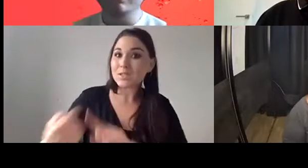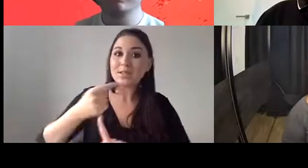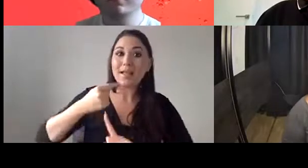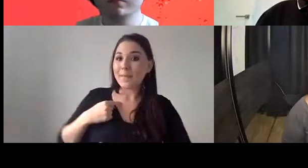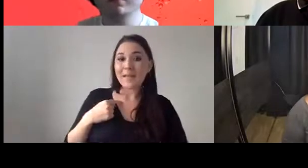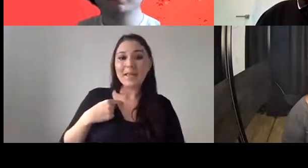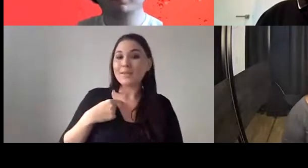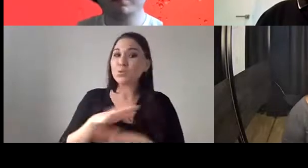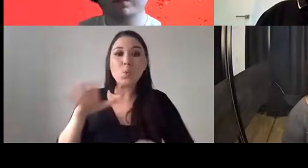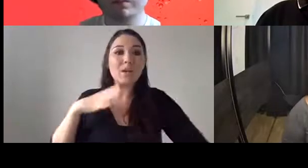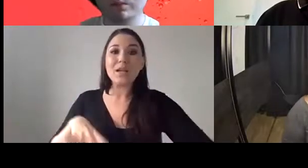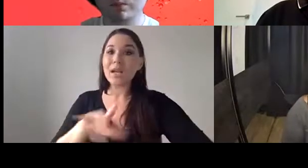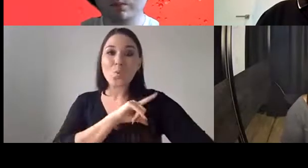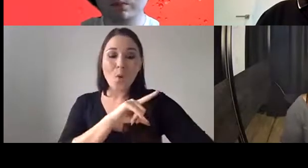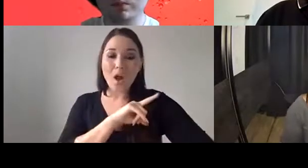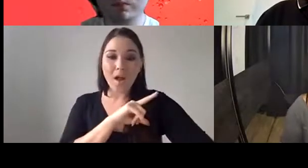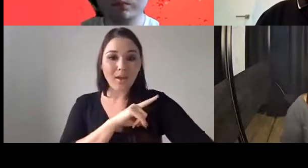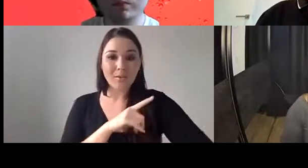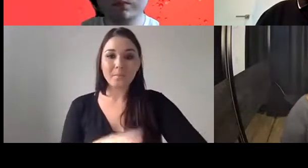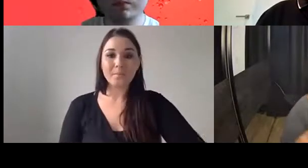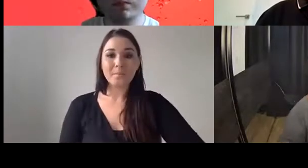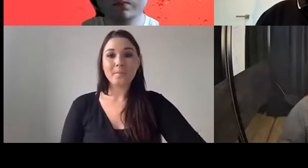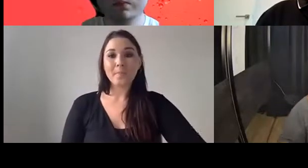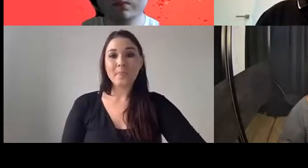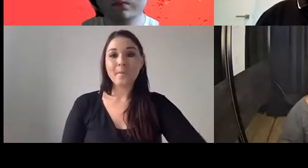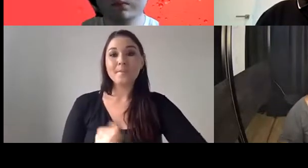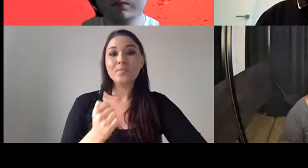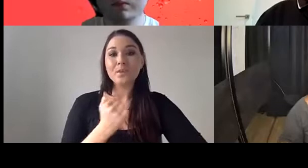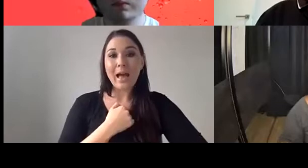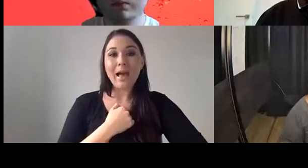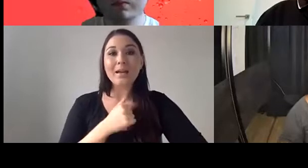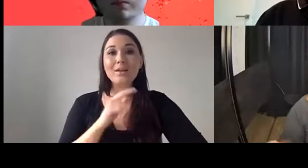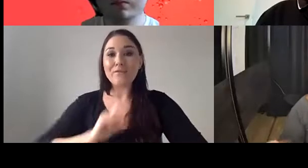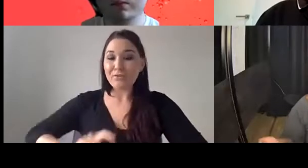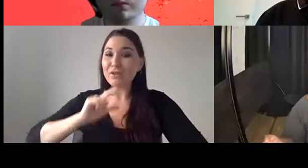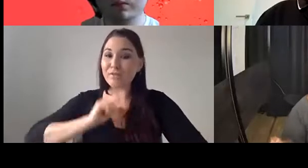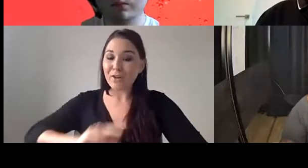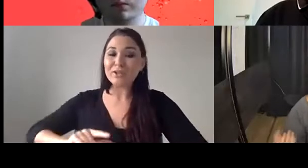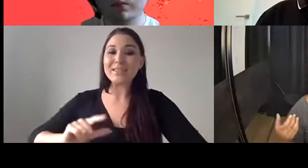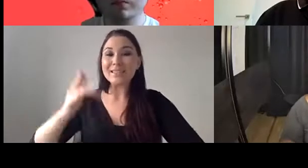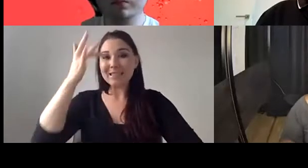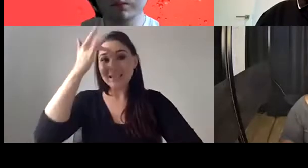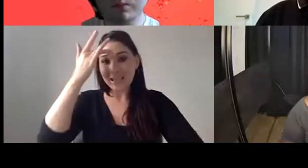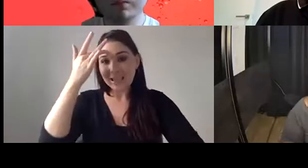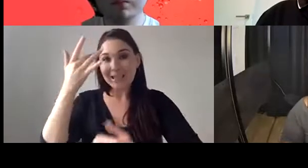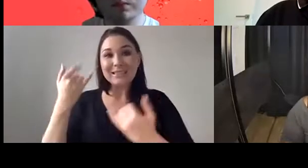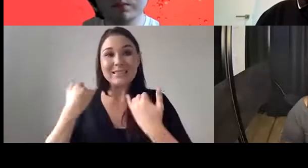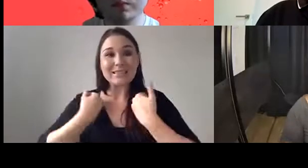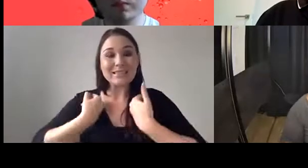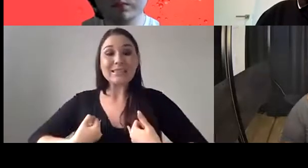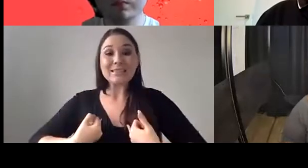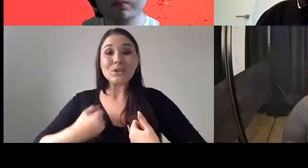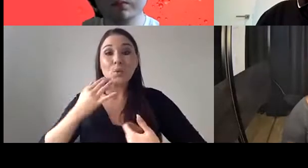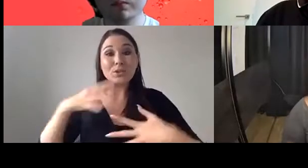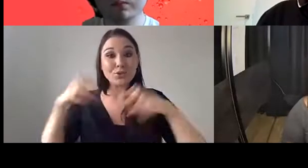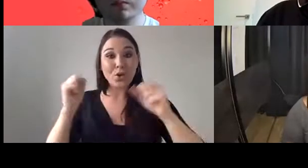think this is very important. I used to be very, very sick when I started work, and I got called